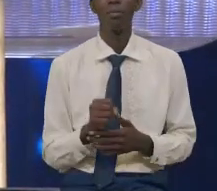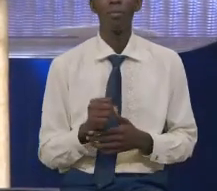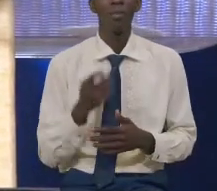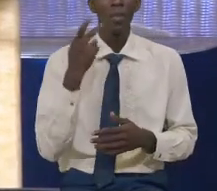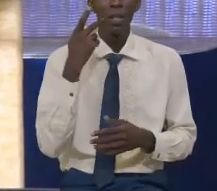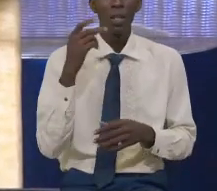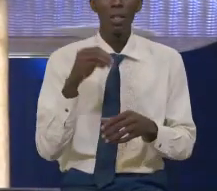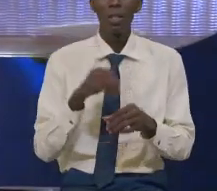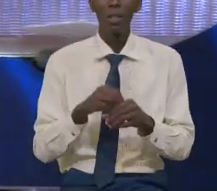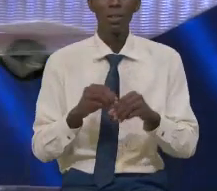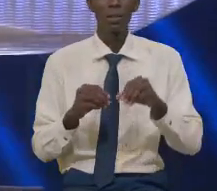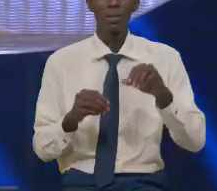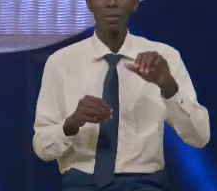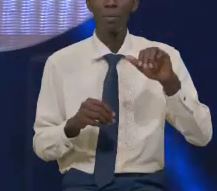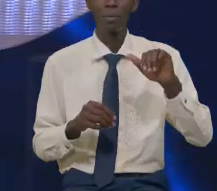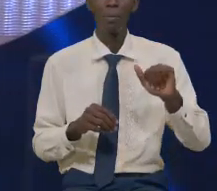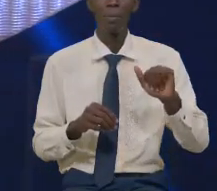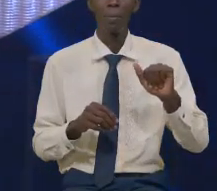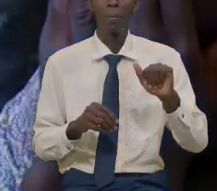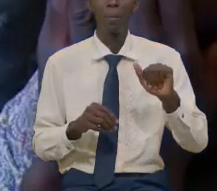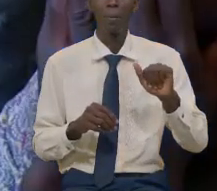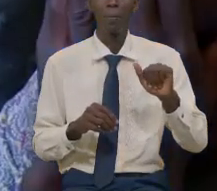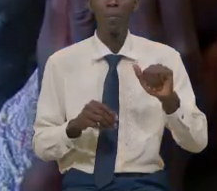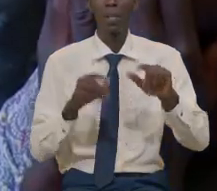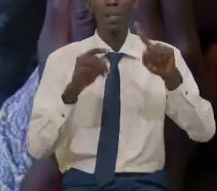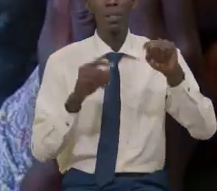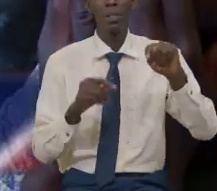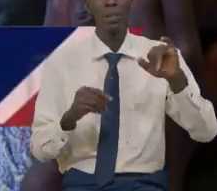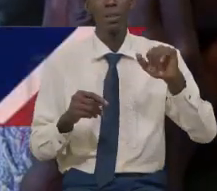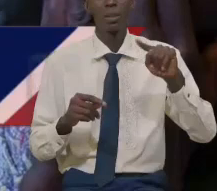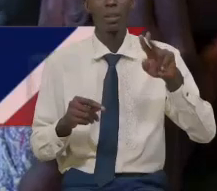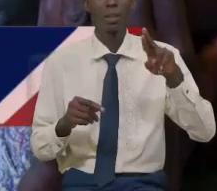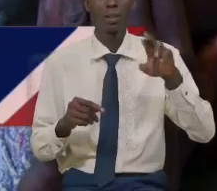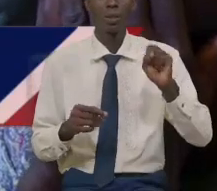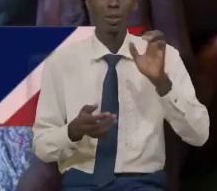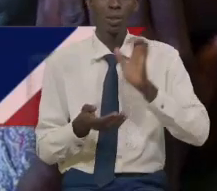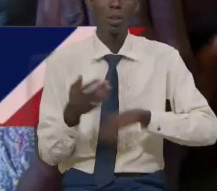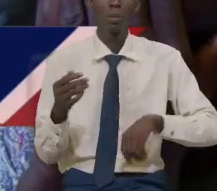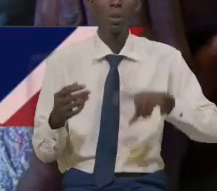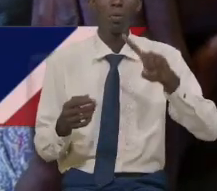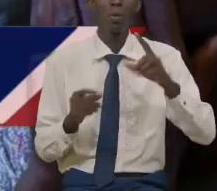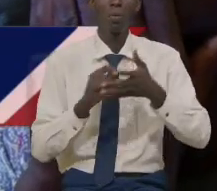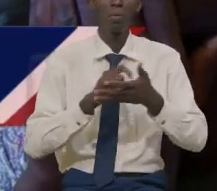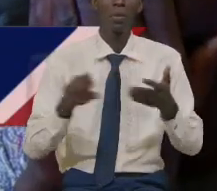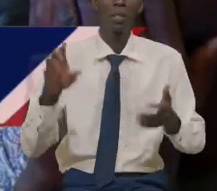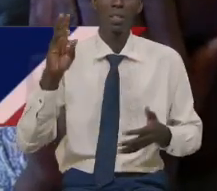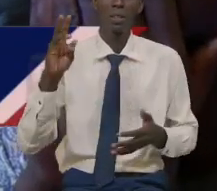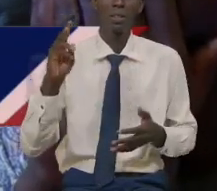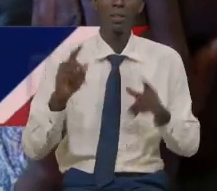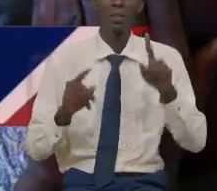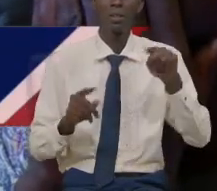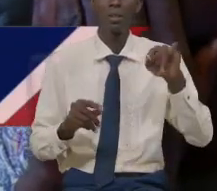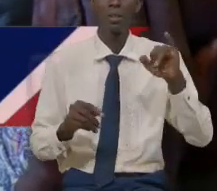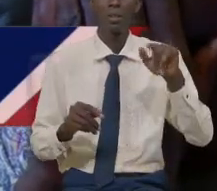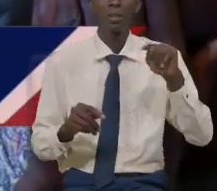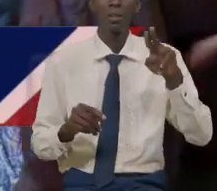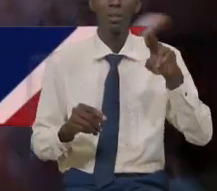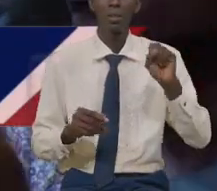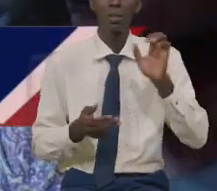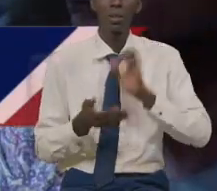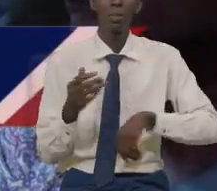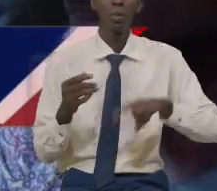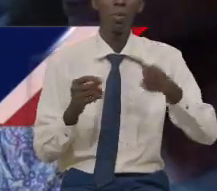chapter 1, I'm reading from verse 16. Titus chapter 1, reading from verse